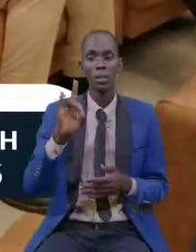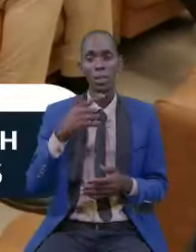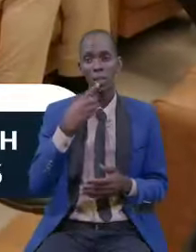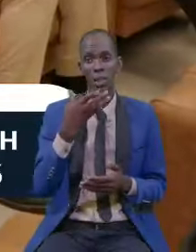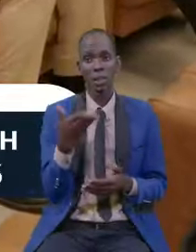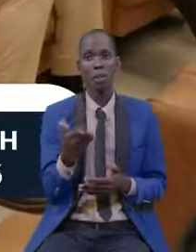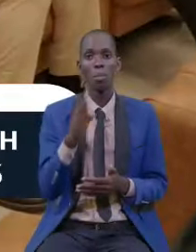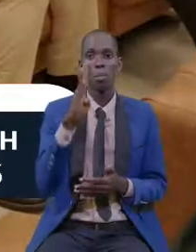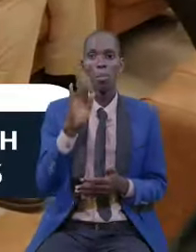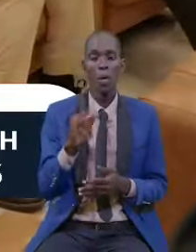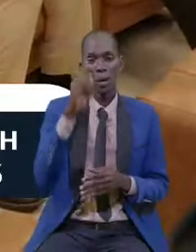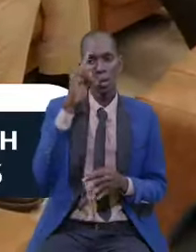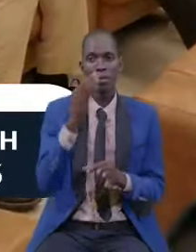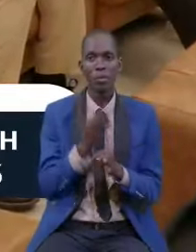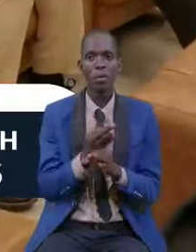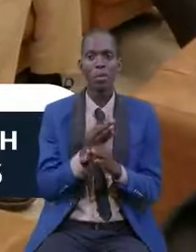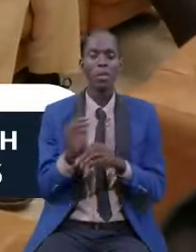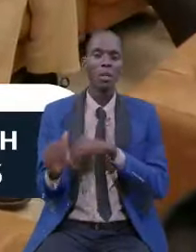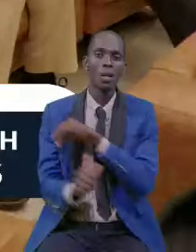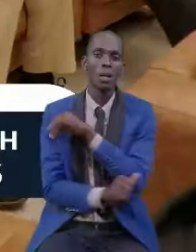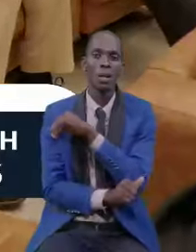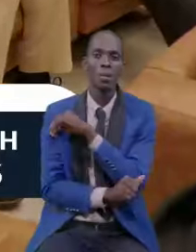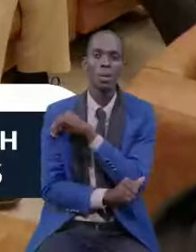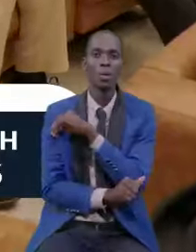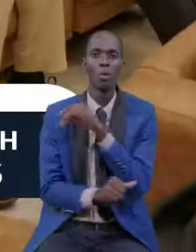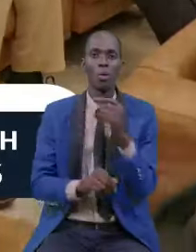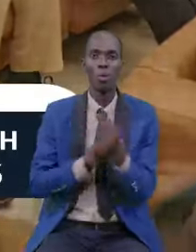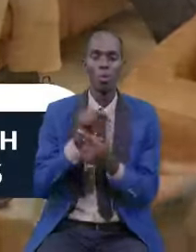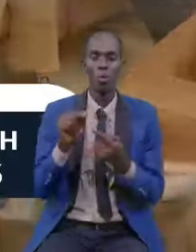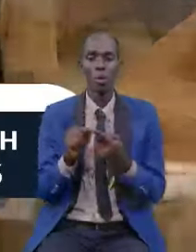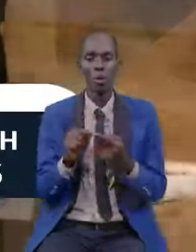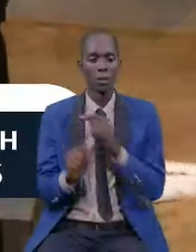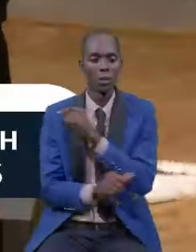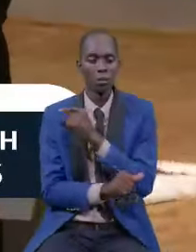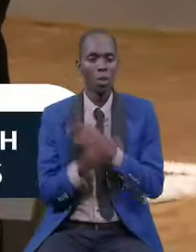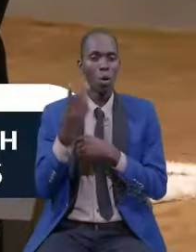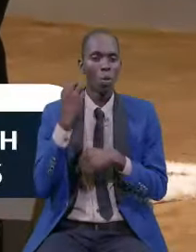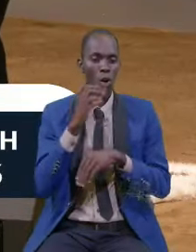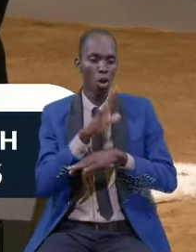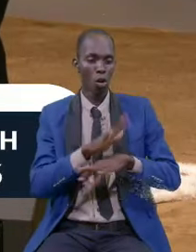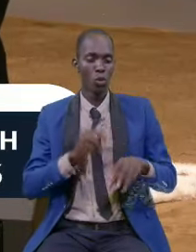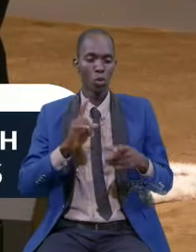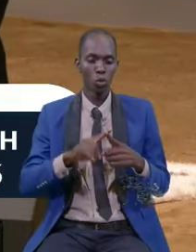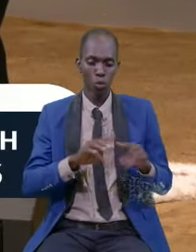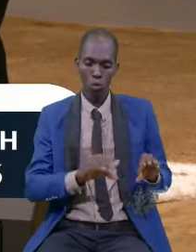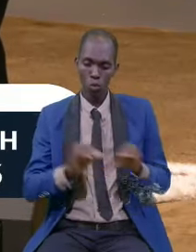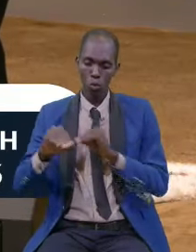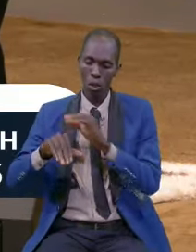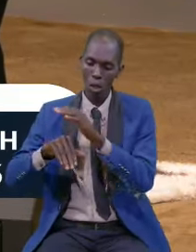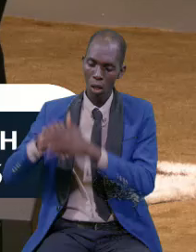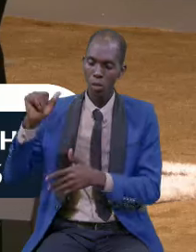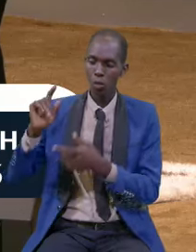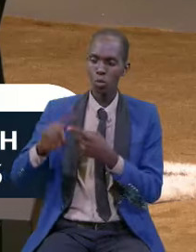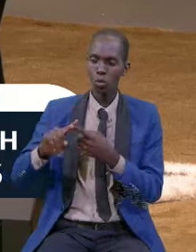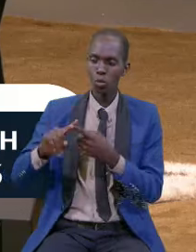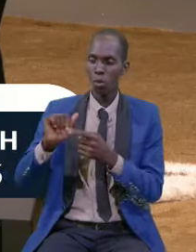faith, Abraham, when he was called to go out into a place which